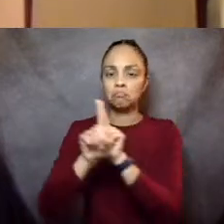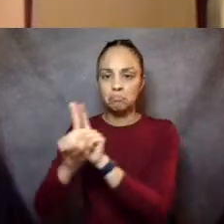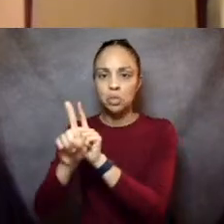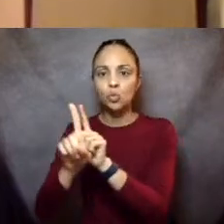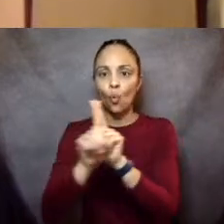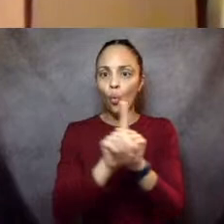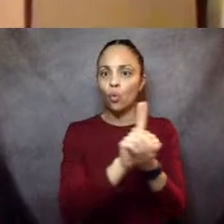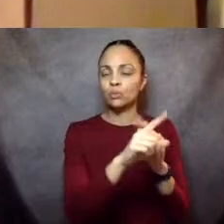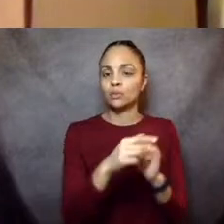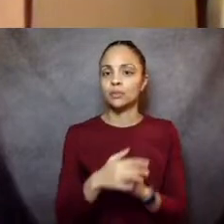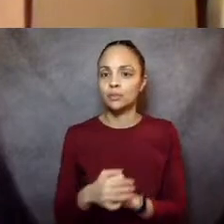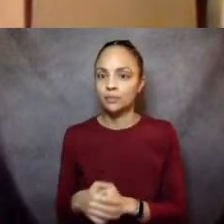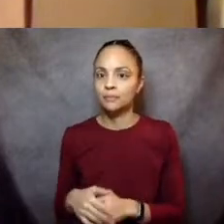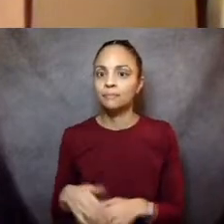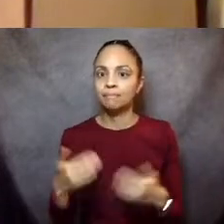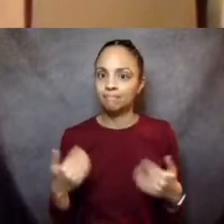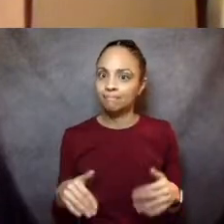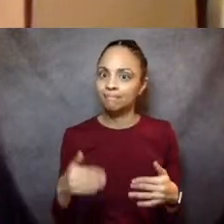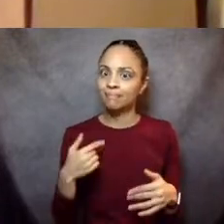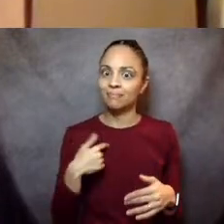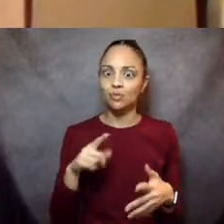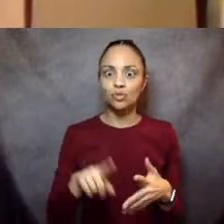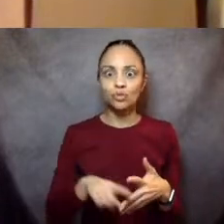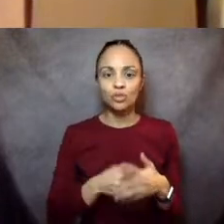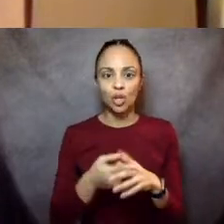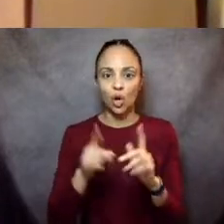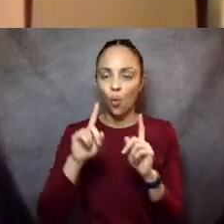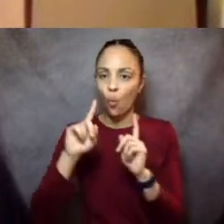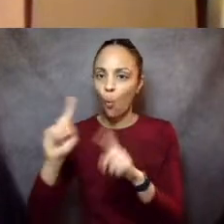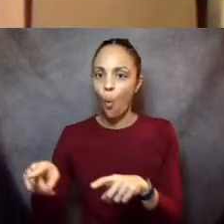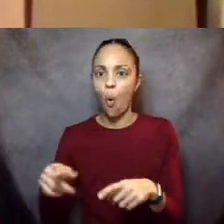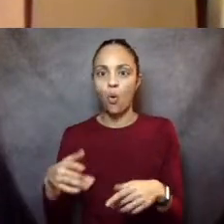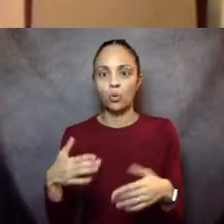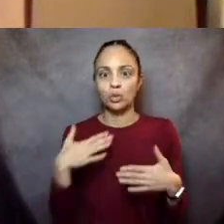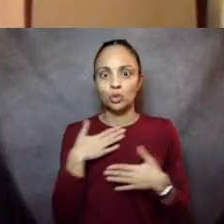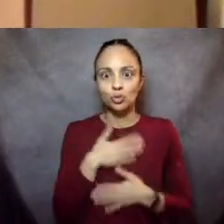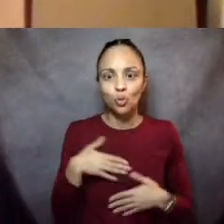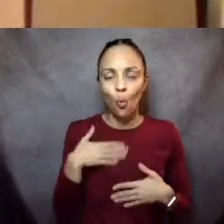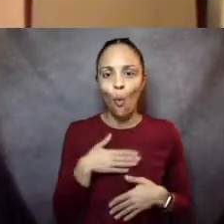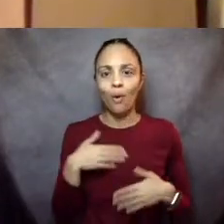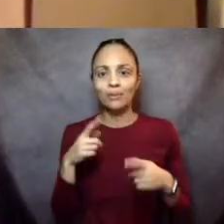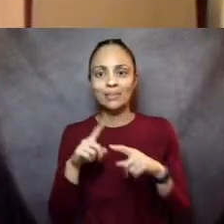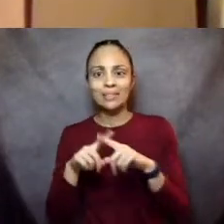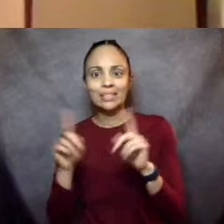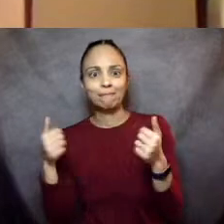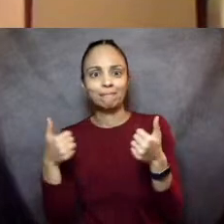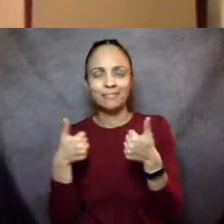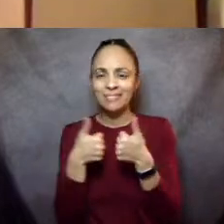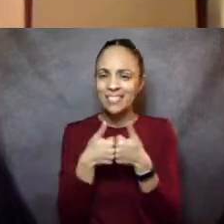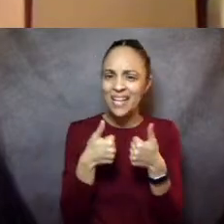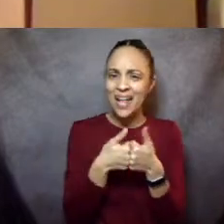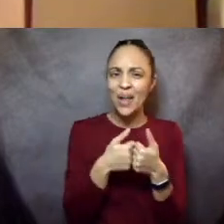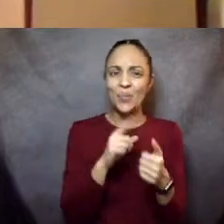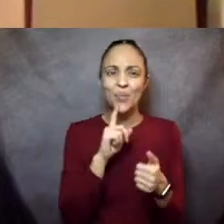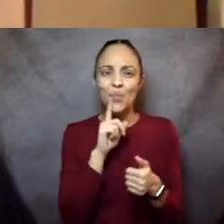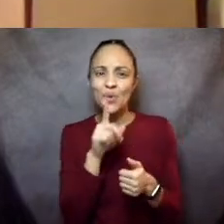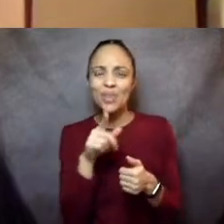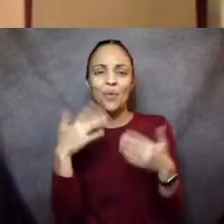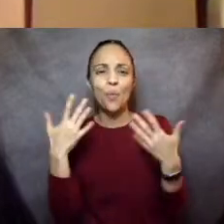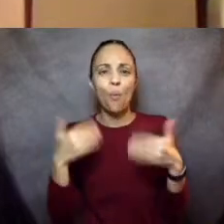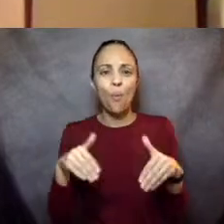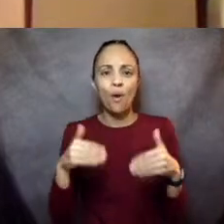company. We did games, we did Rainbow Around My Shoulder, all these wonderful classic